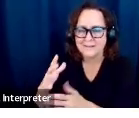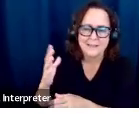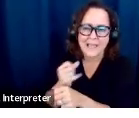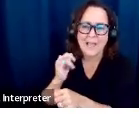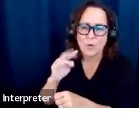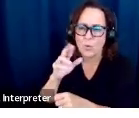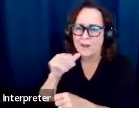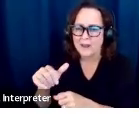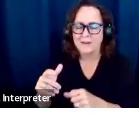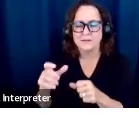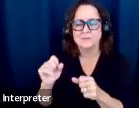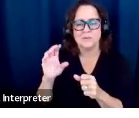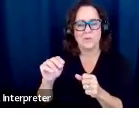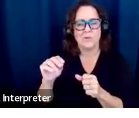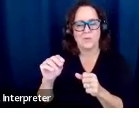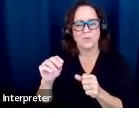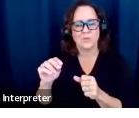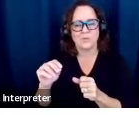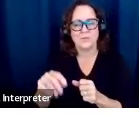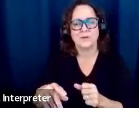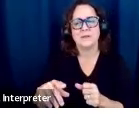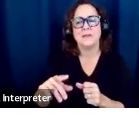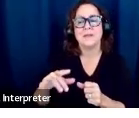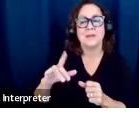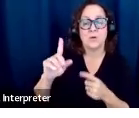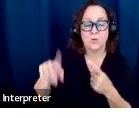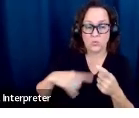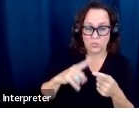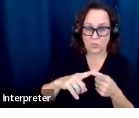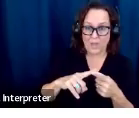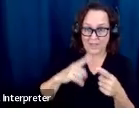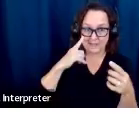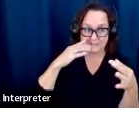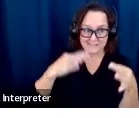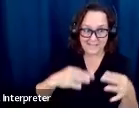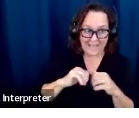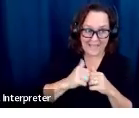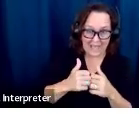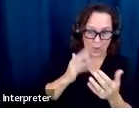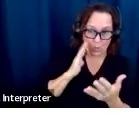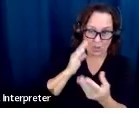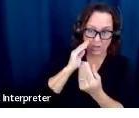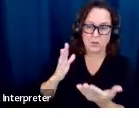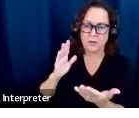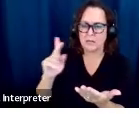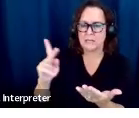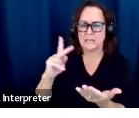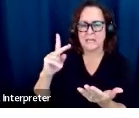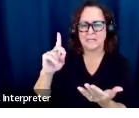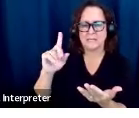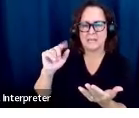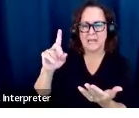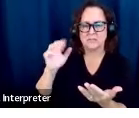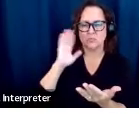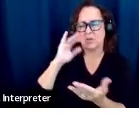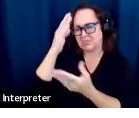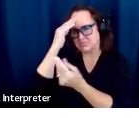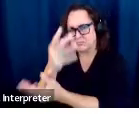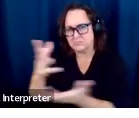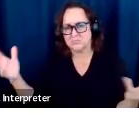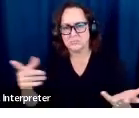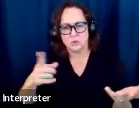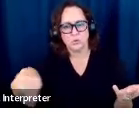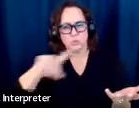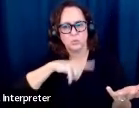process, KDADS will be able to share it. But certainly, yes, KDADS is currently working to think about how best people can be informed